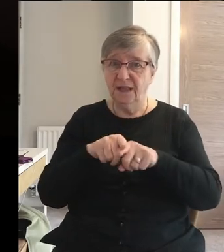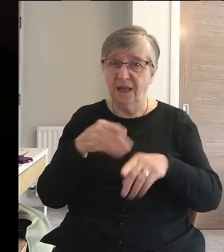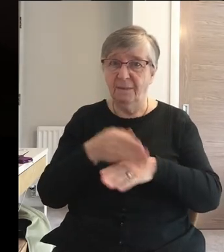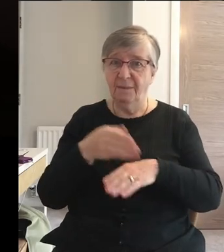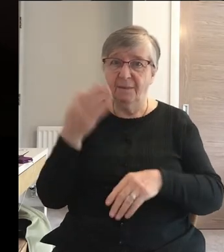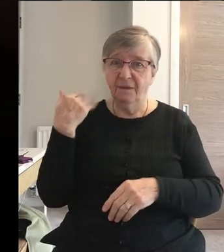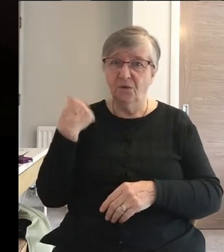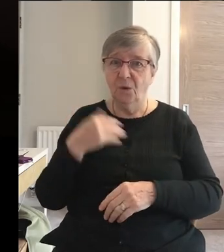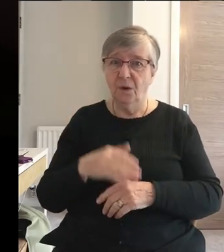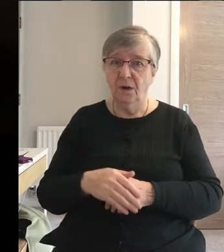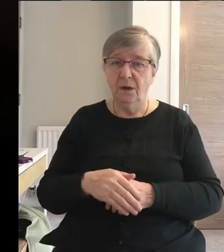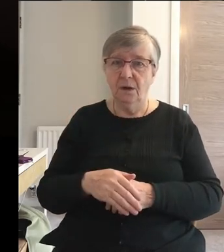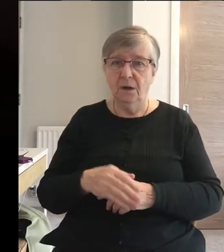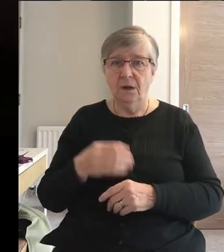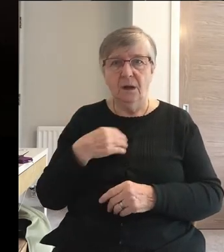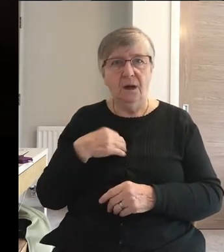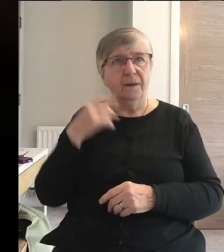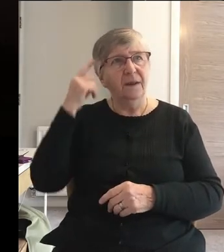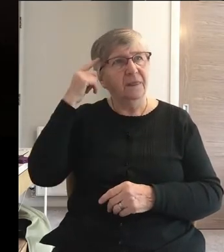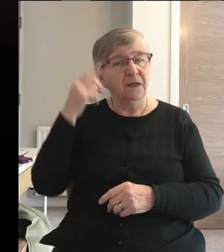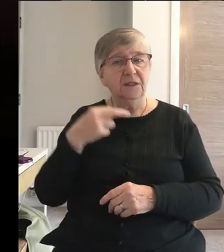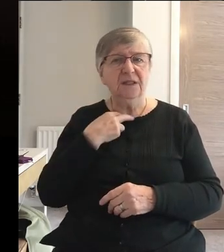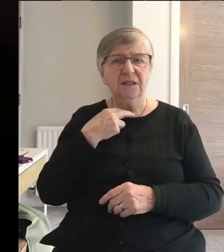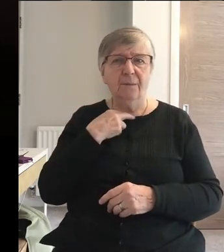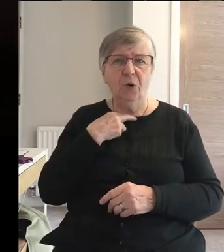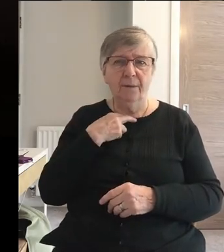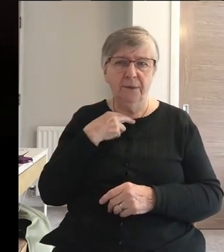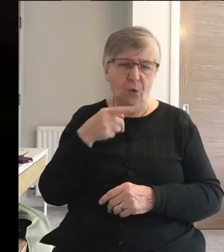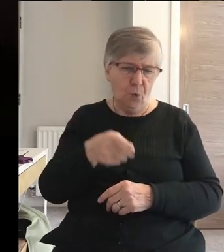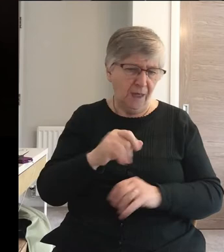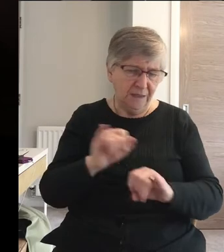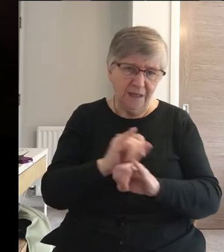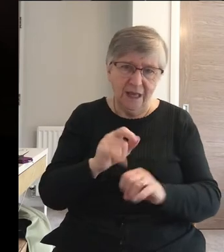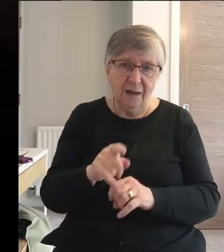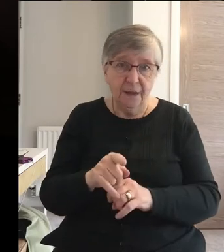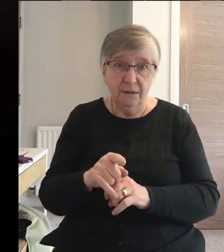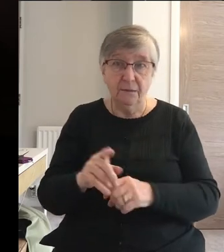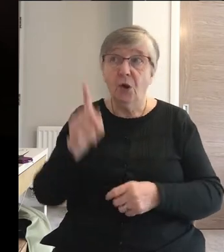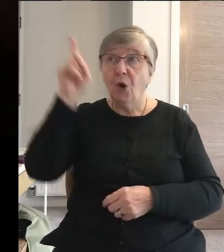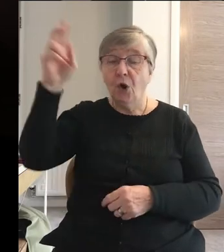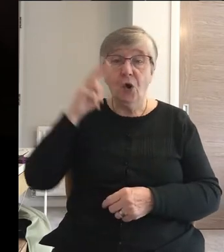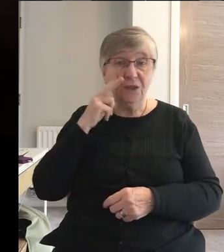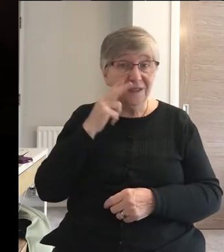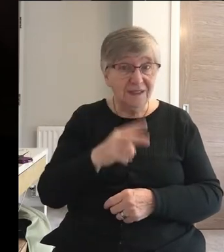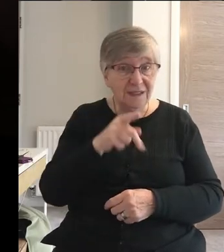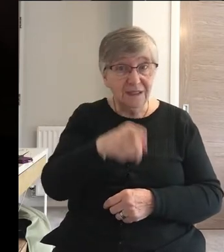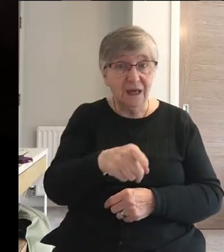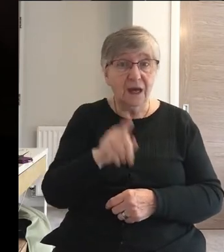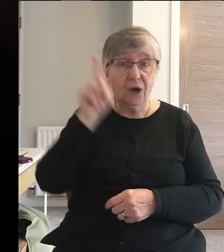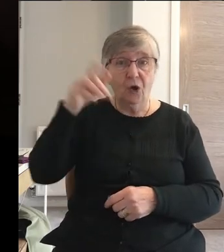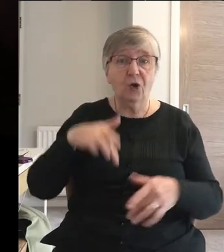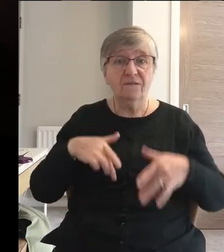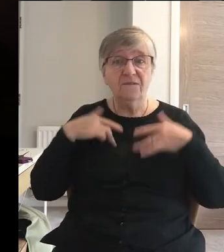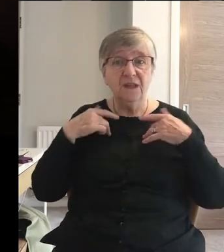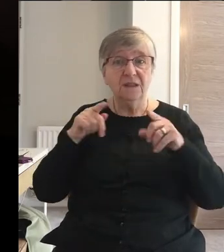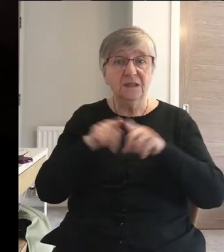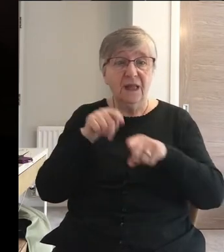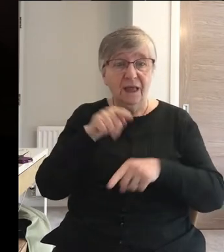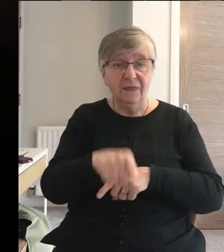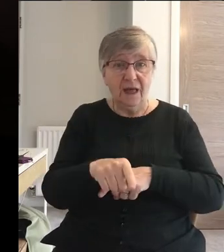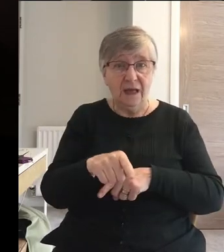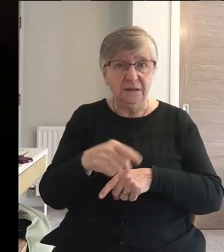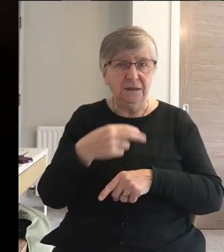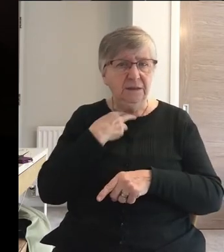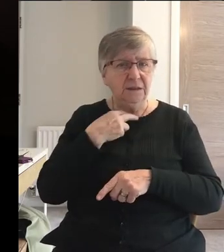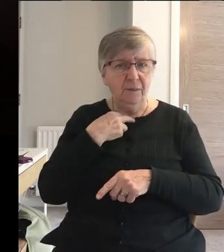I remember the disappointment and seeing something, thinking, oh no, that's terrible. Well, God sees that. God feels like that. So that's why James says,